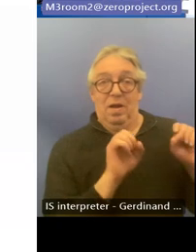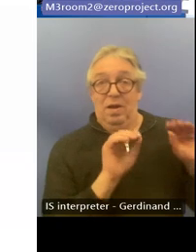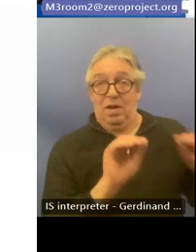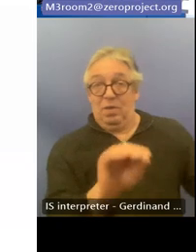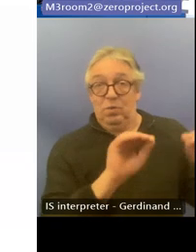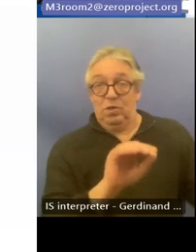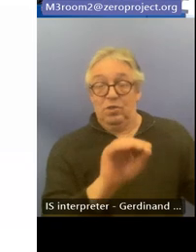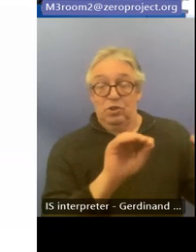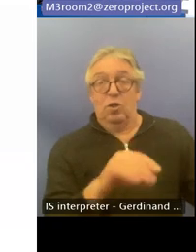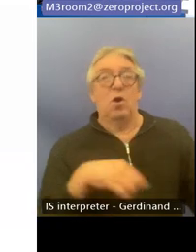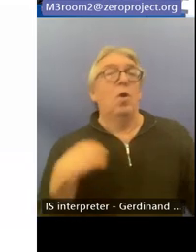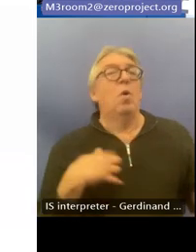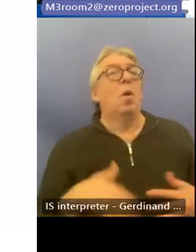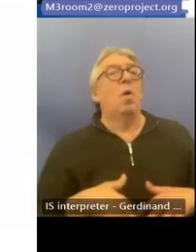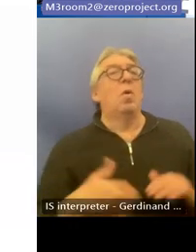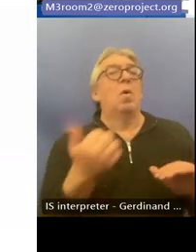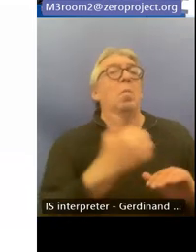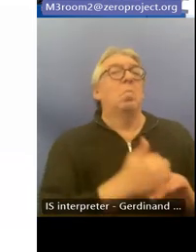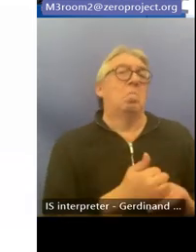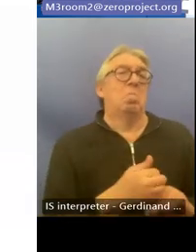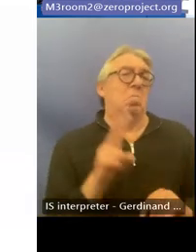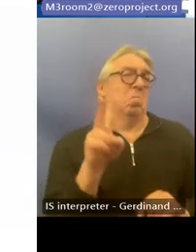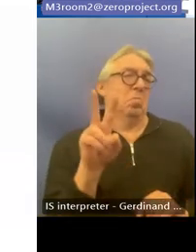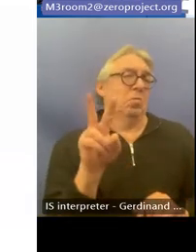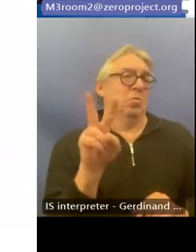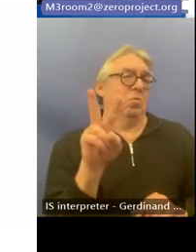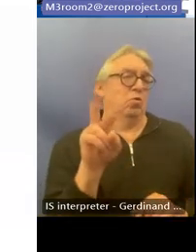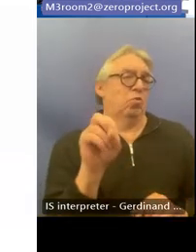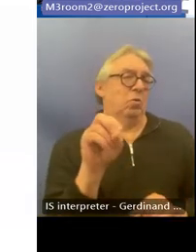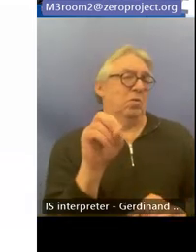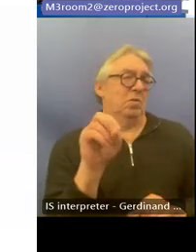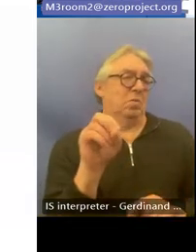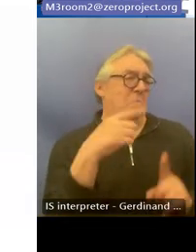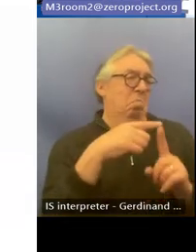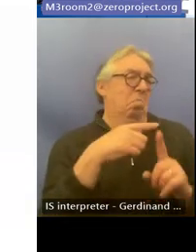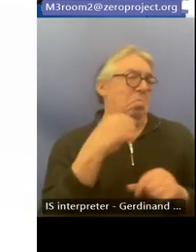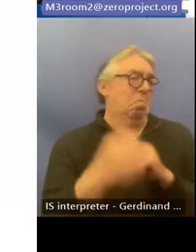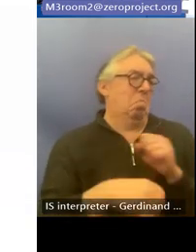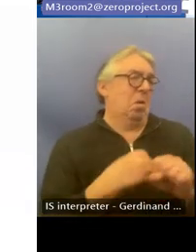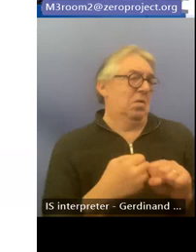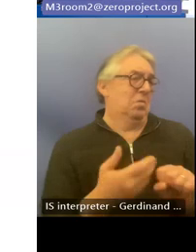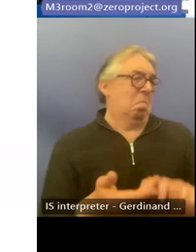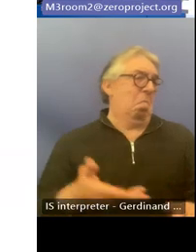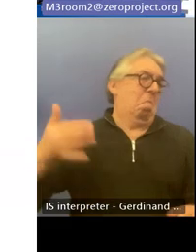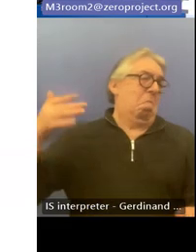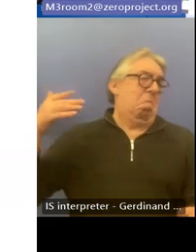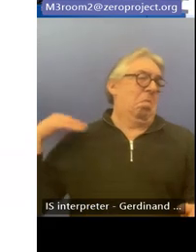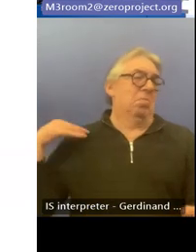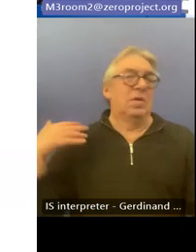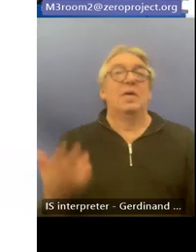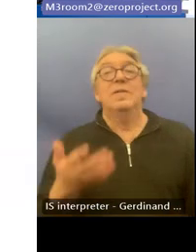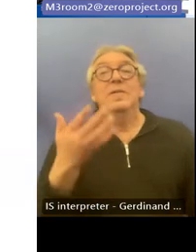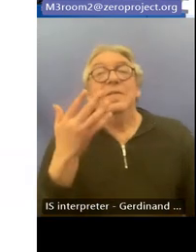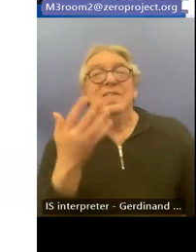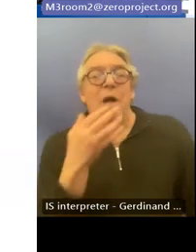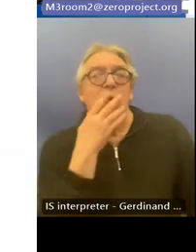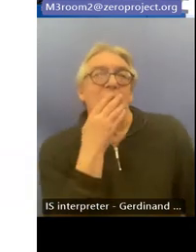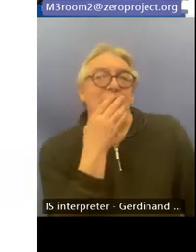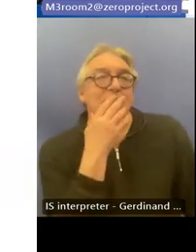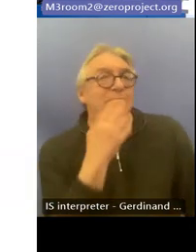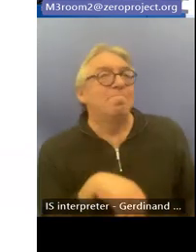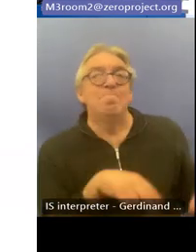started more than 2 decades with a little number of the children. So I'm now going for the full presentation.